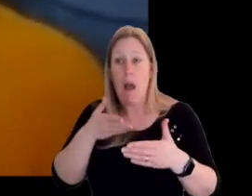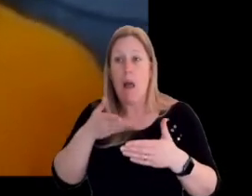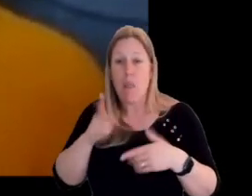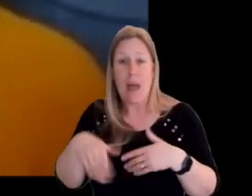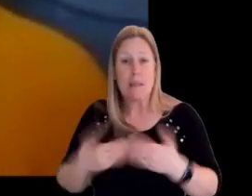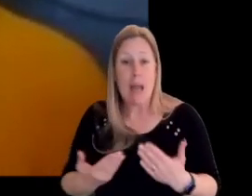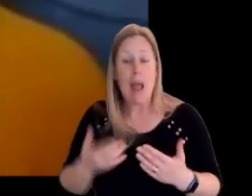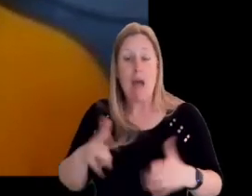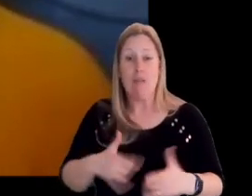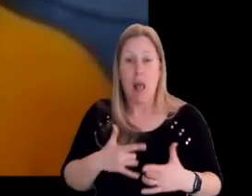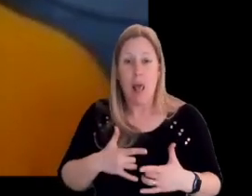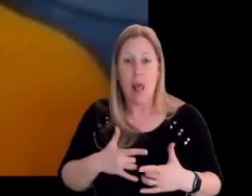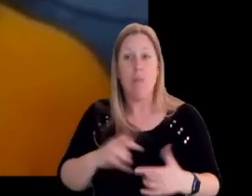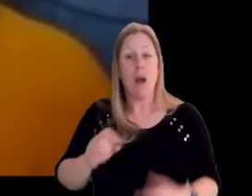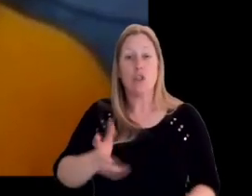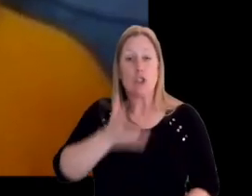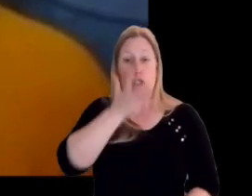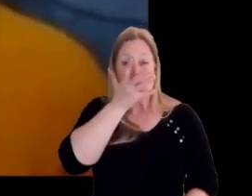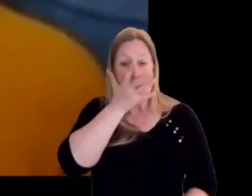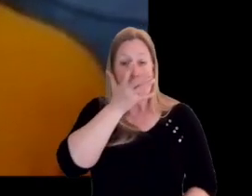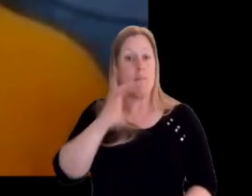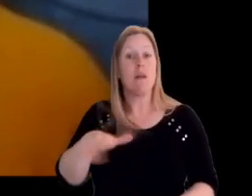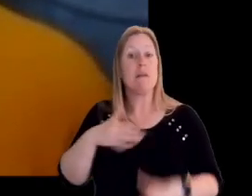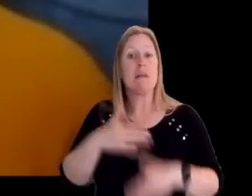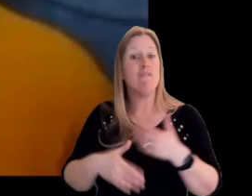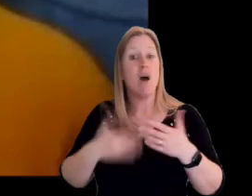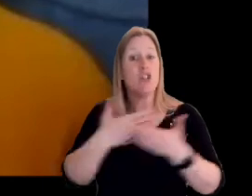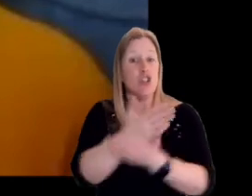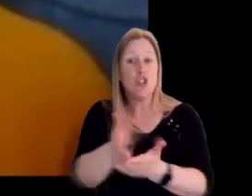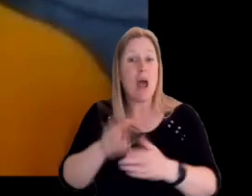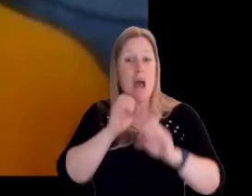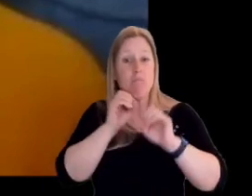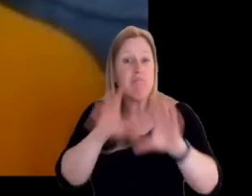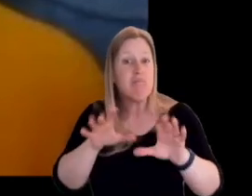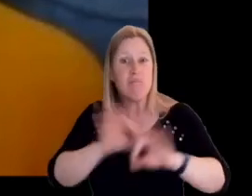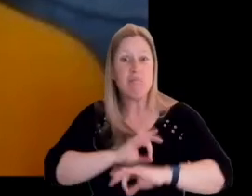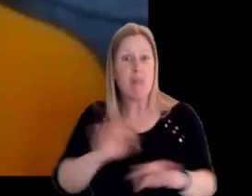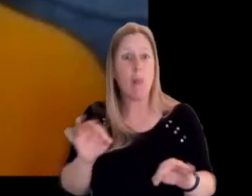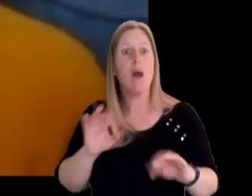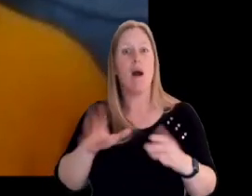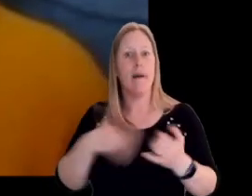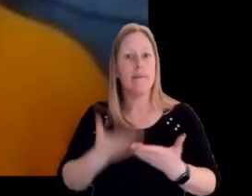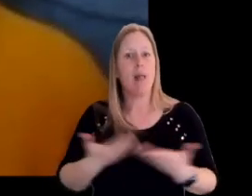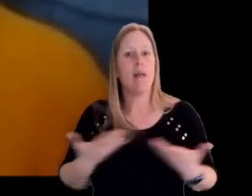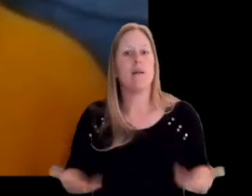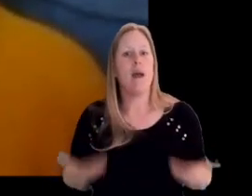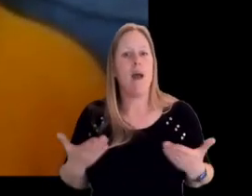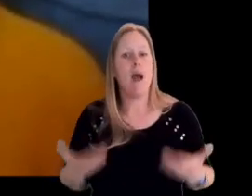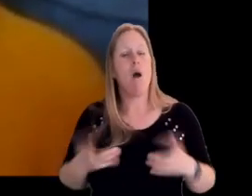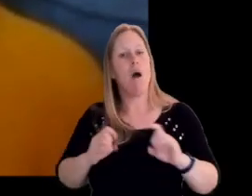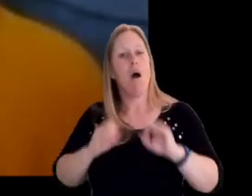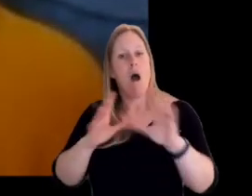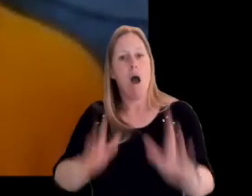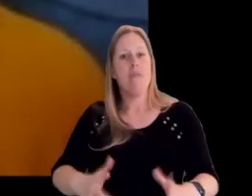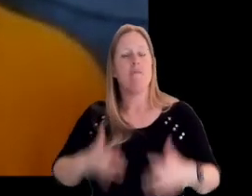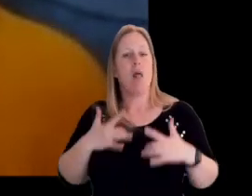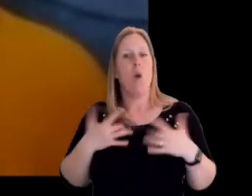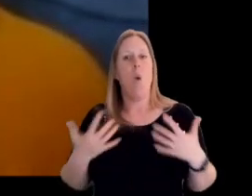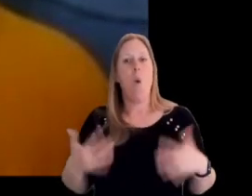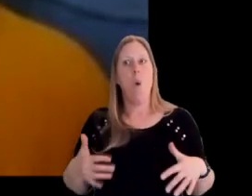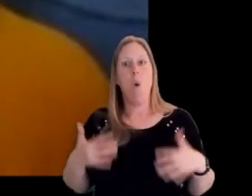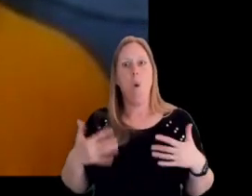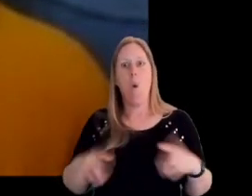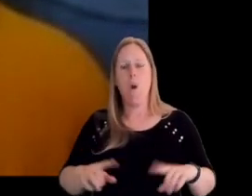that whenever I get a chance to speak, because it's so important. Because after I did